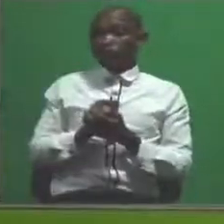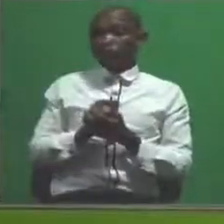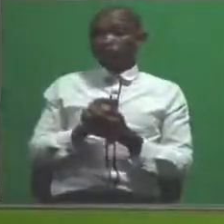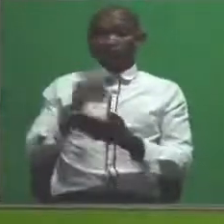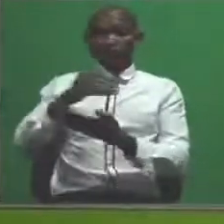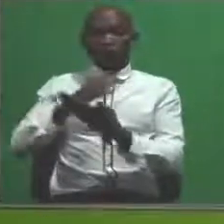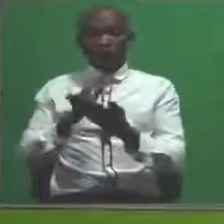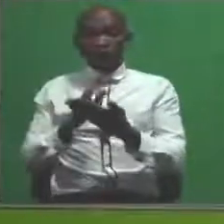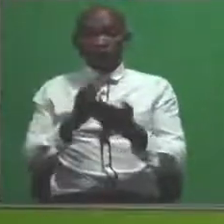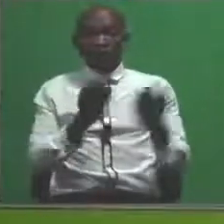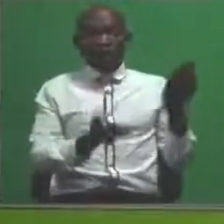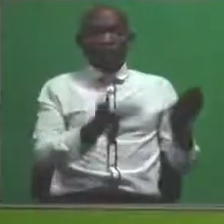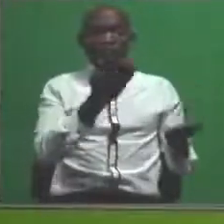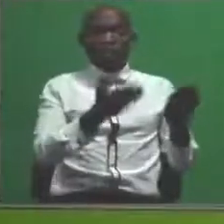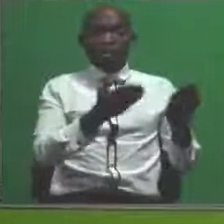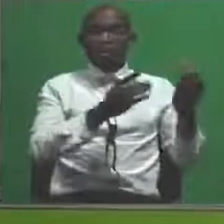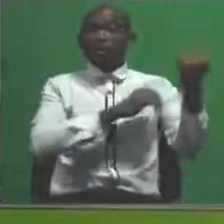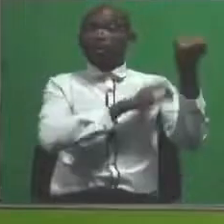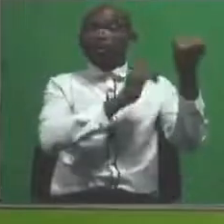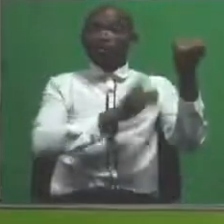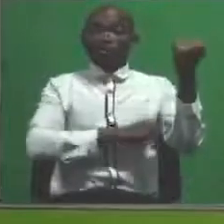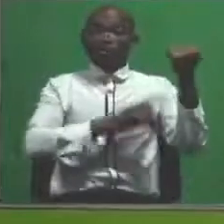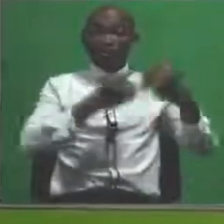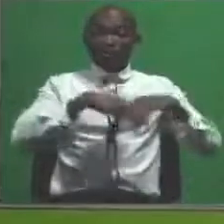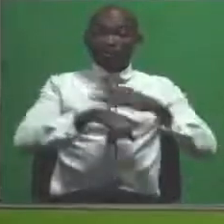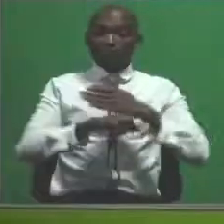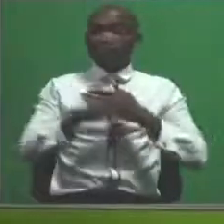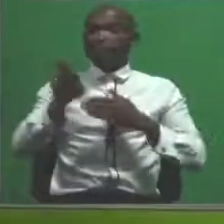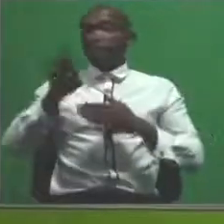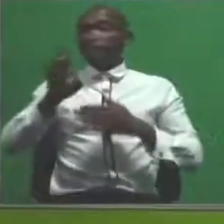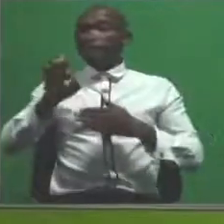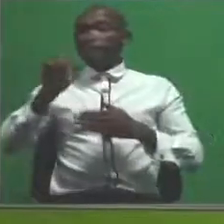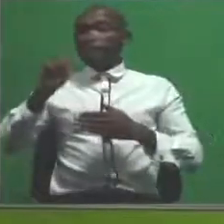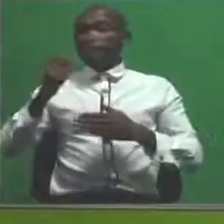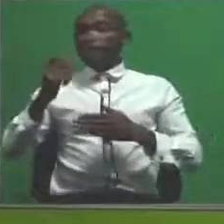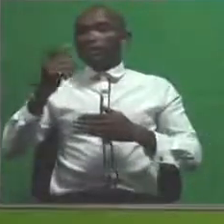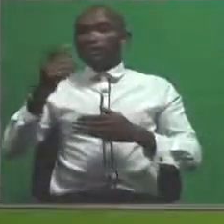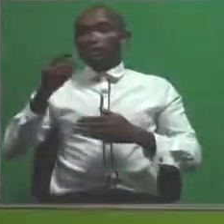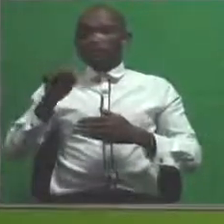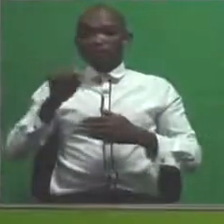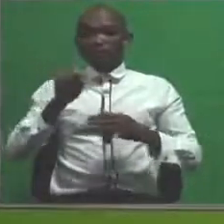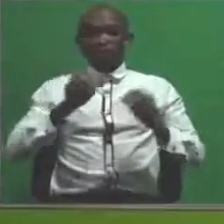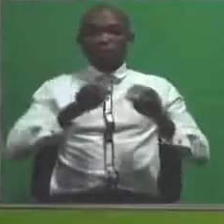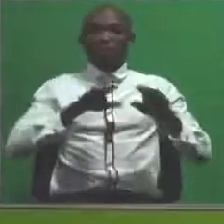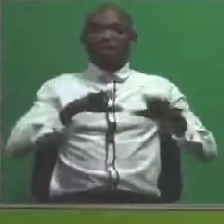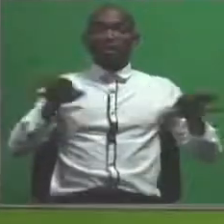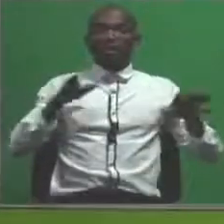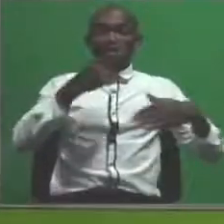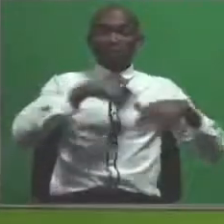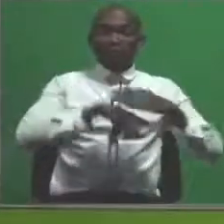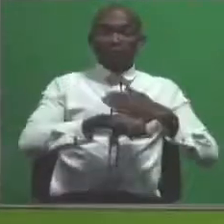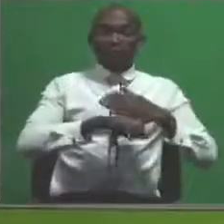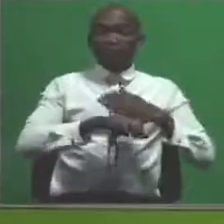of energy which was from the reactants released in the form of heat to the surrounding.